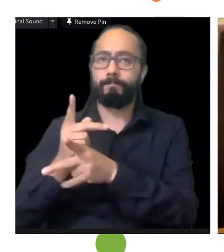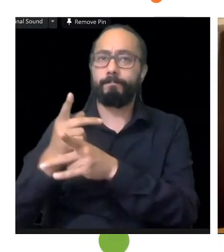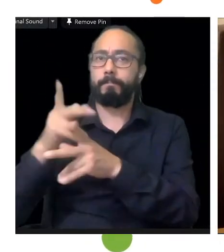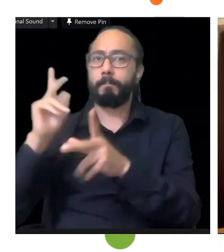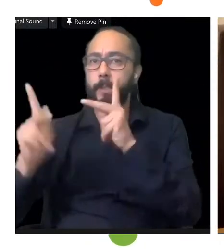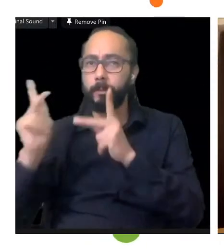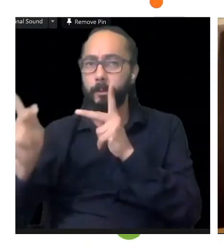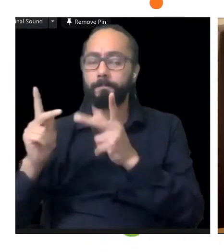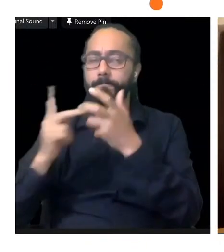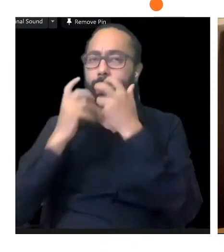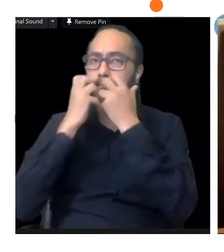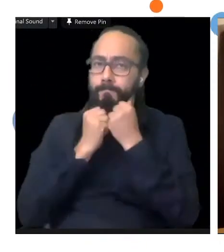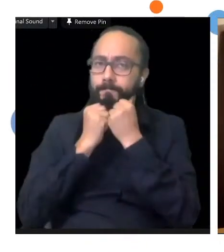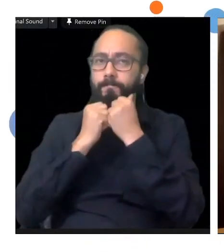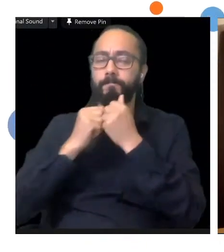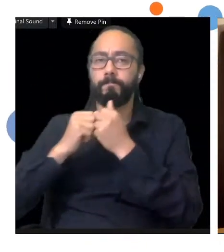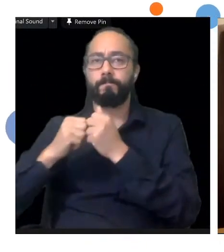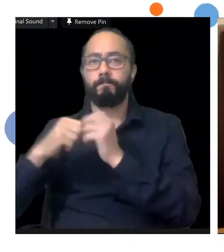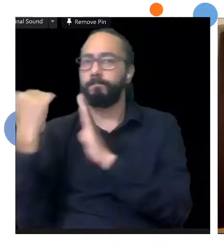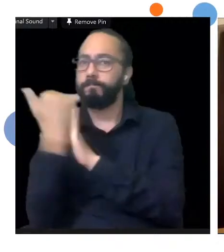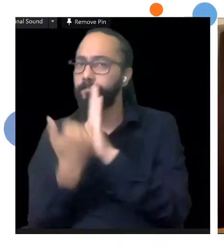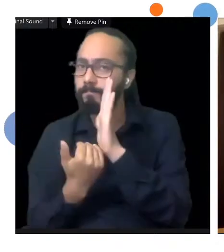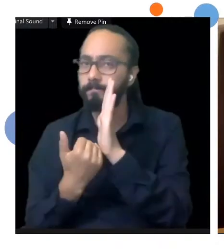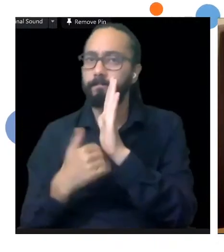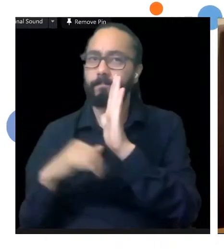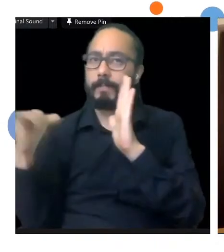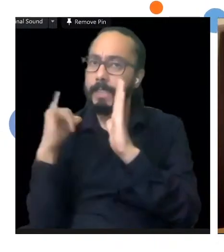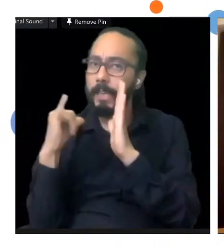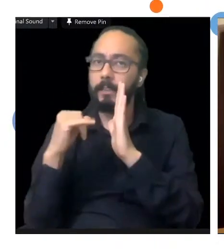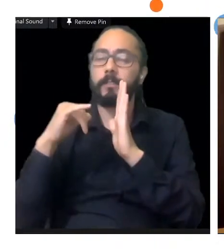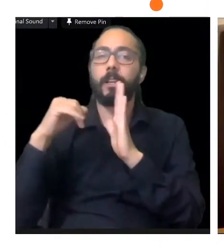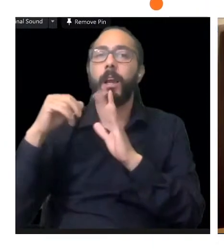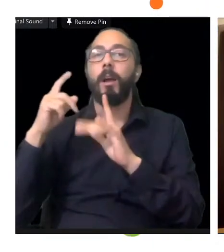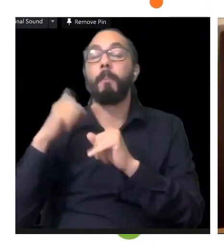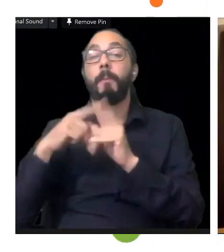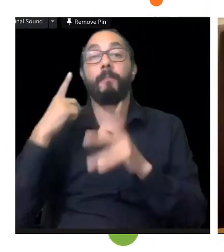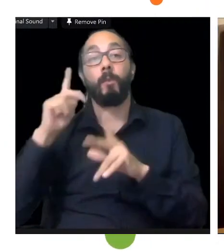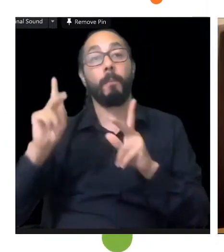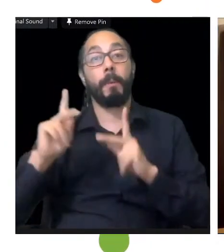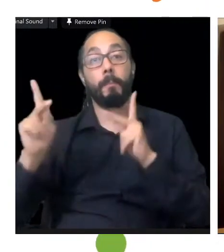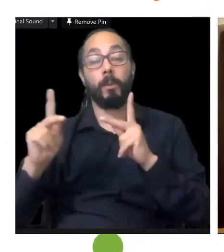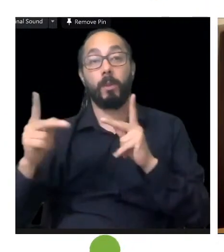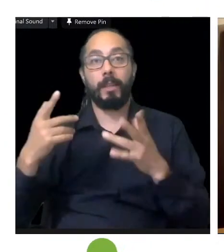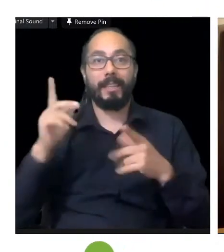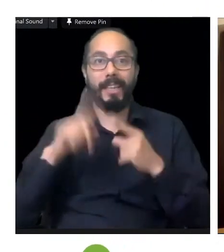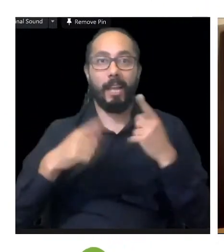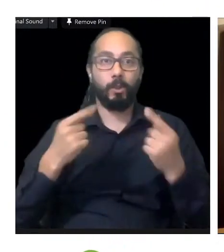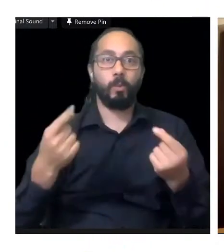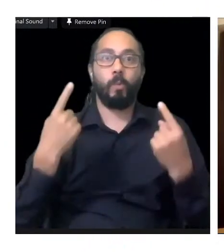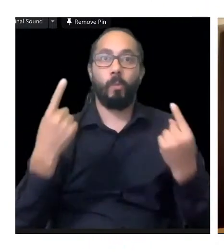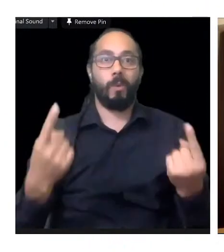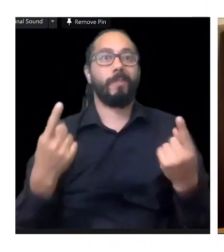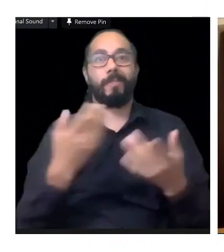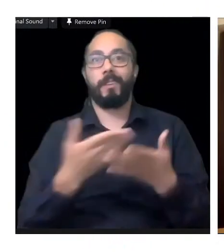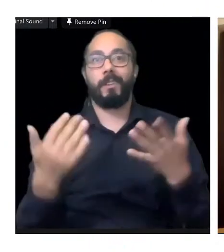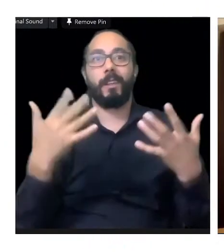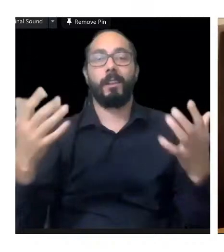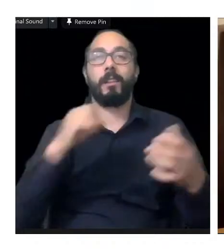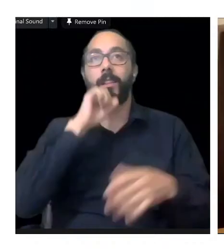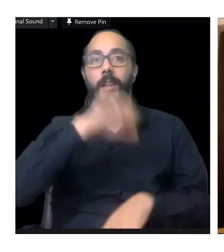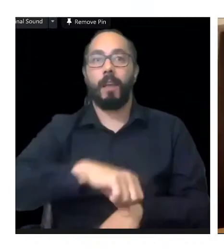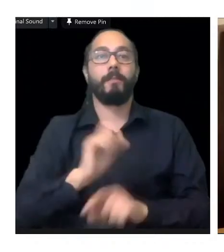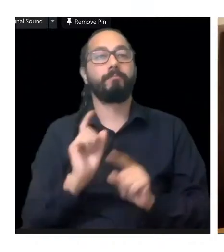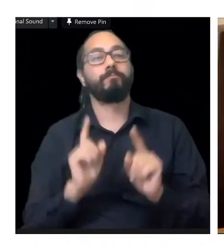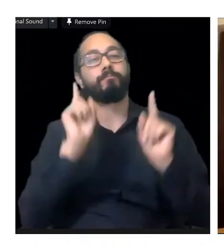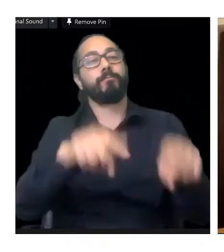its audiences and its volunteer base at a time when they can't necessarily do the one thing that they really love, which is go to a park and listen to folk music